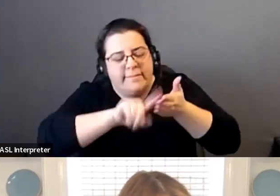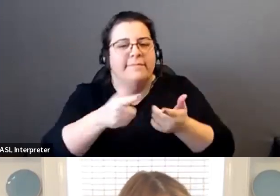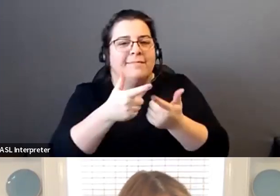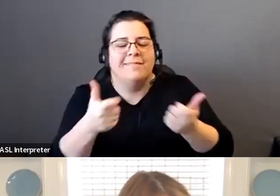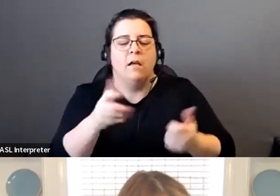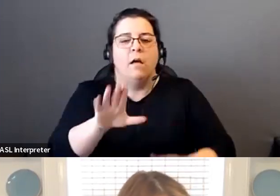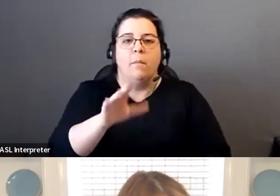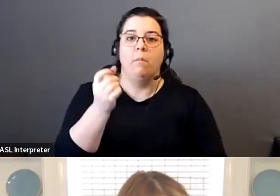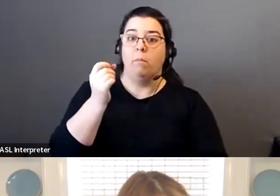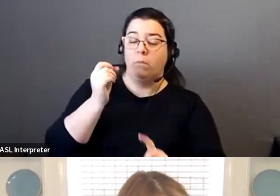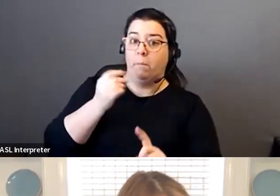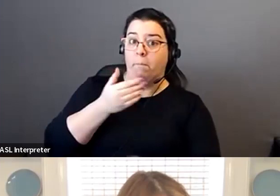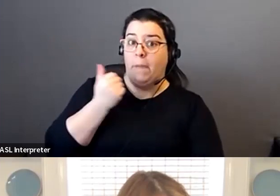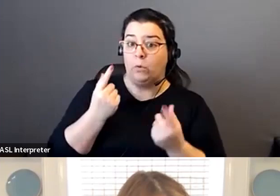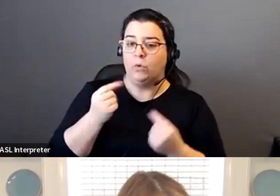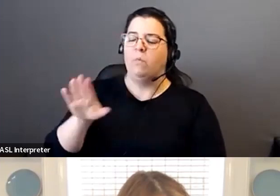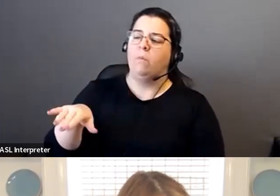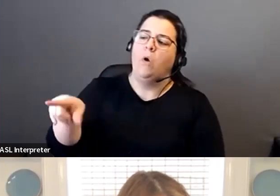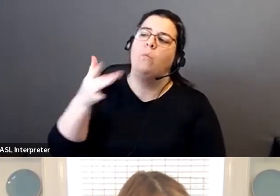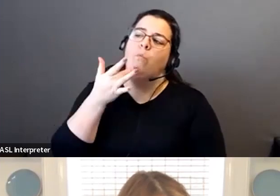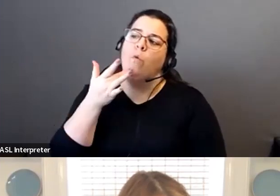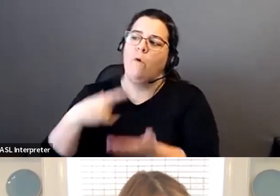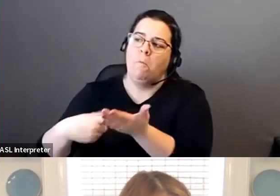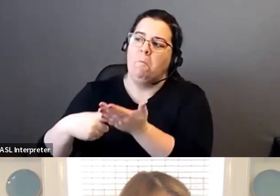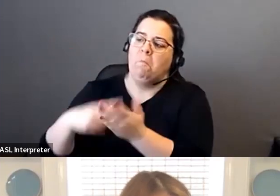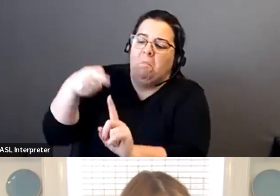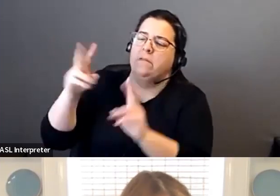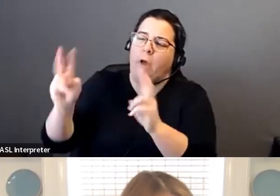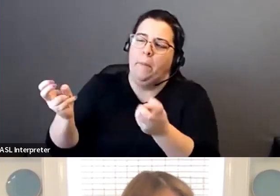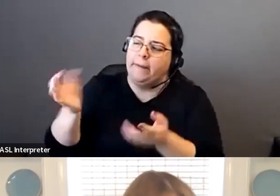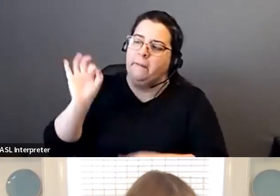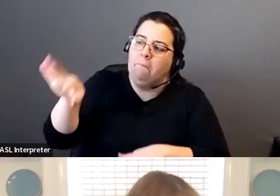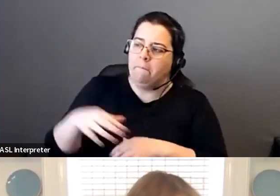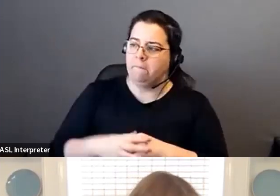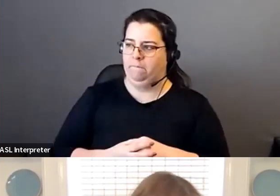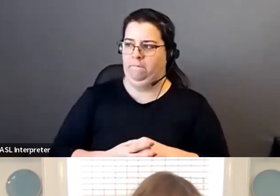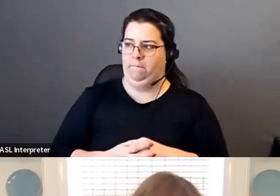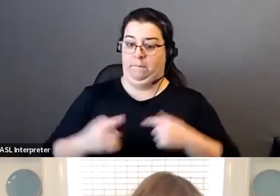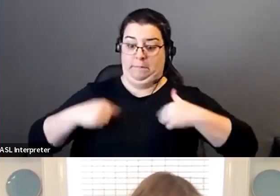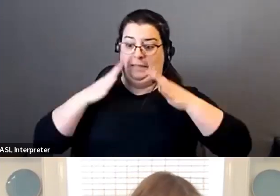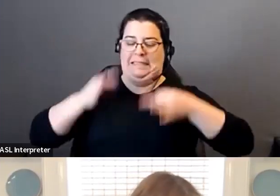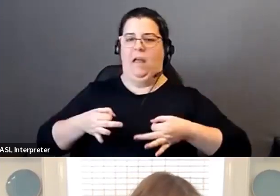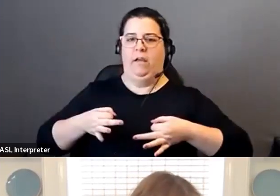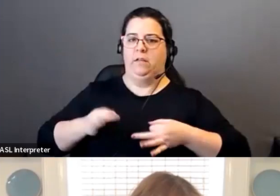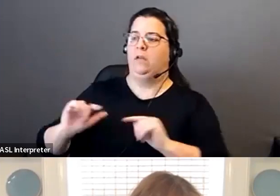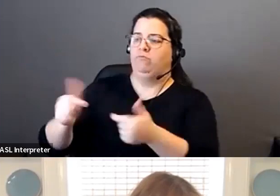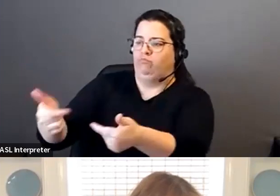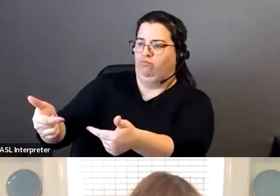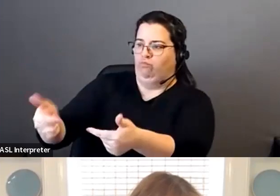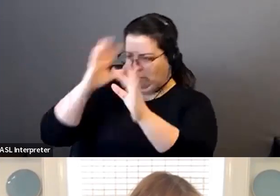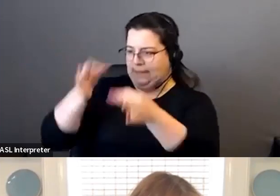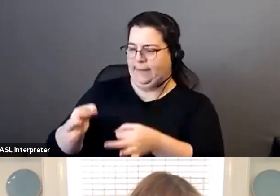you want to talk about? Put the power in their lap. Now, you want to chat